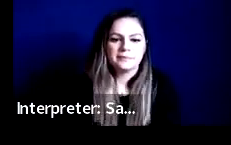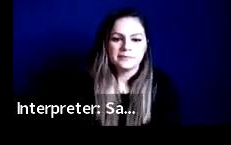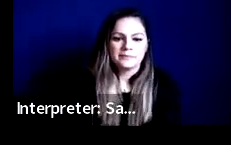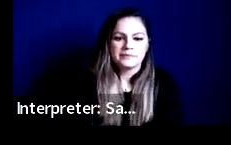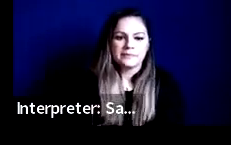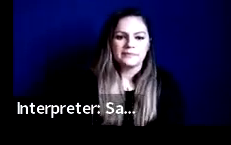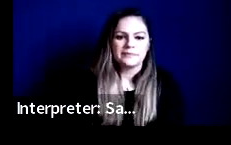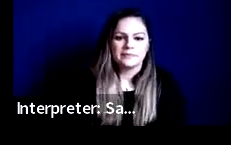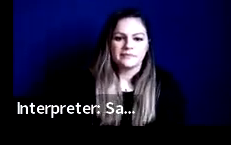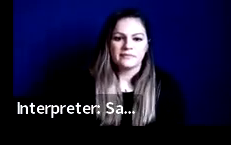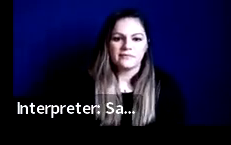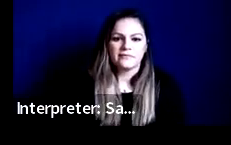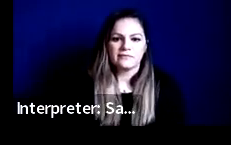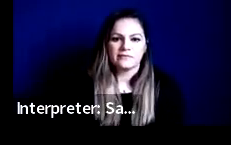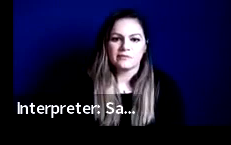All right.